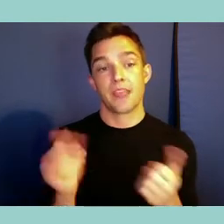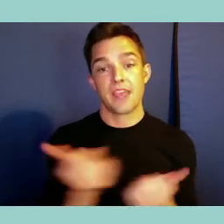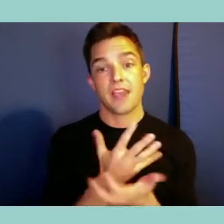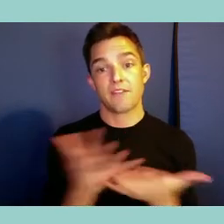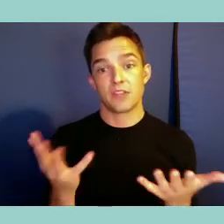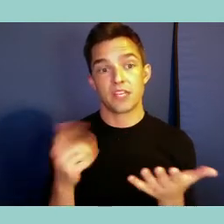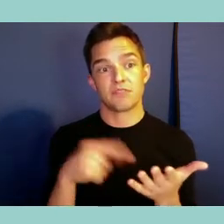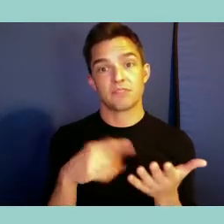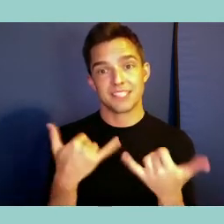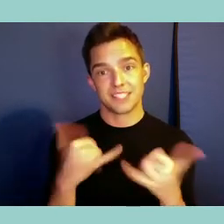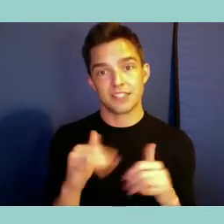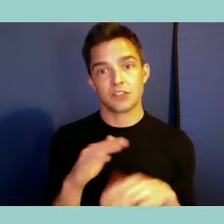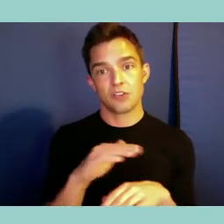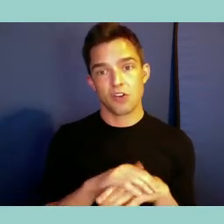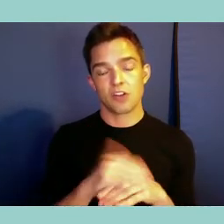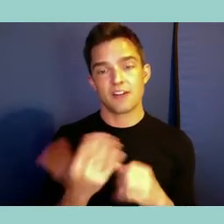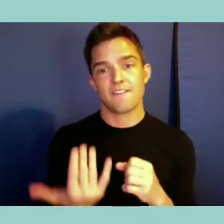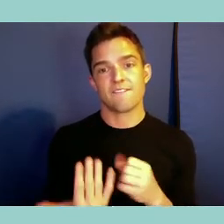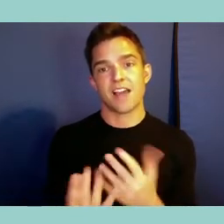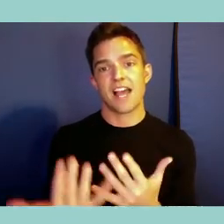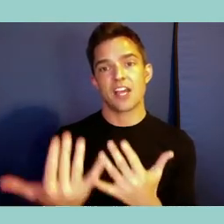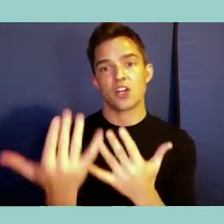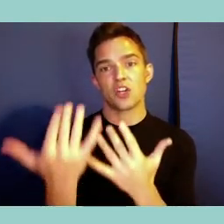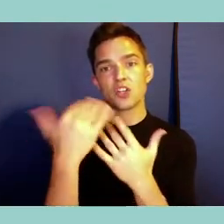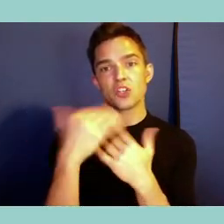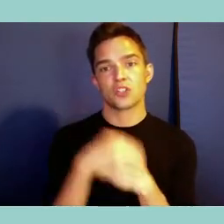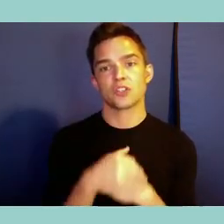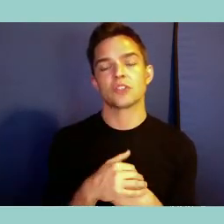Everything is still on fire.